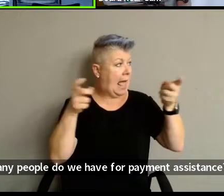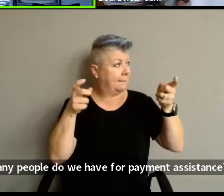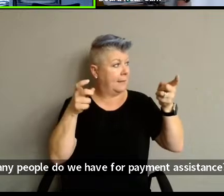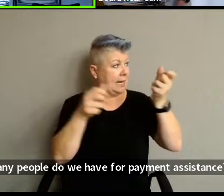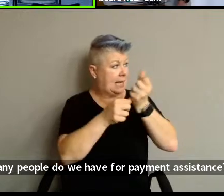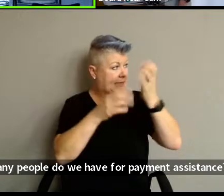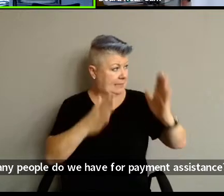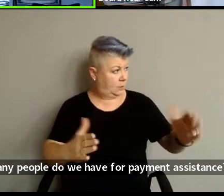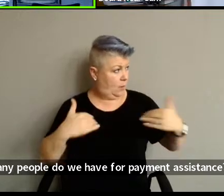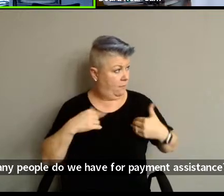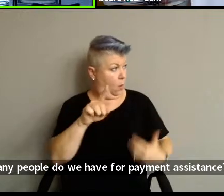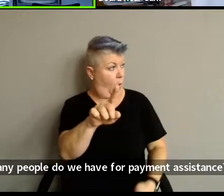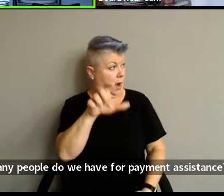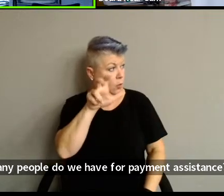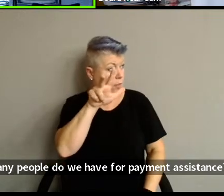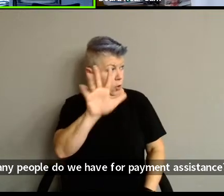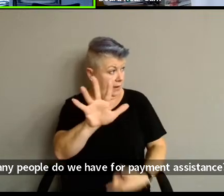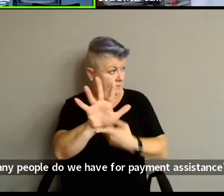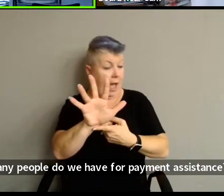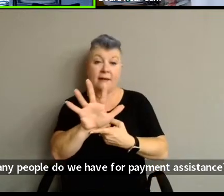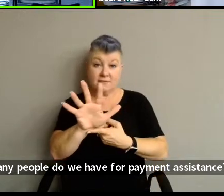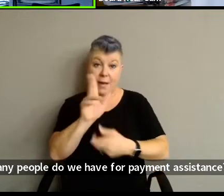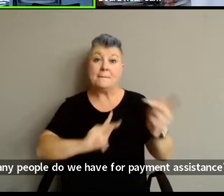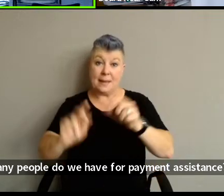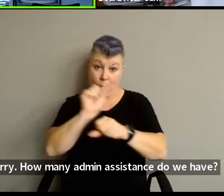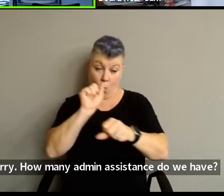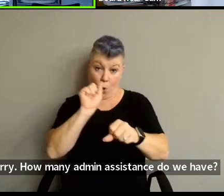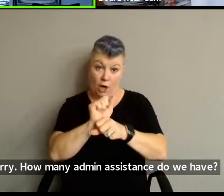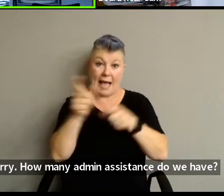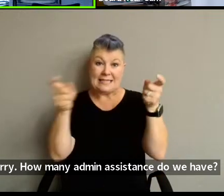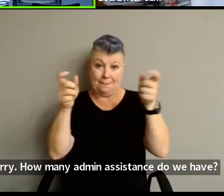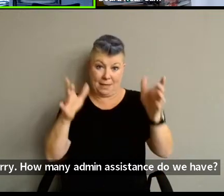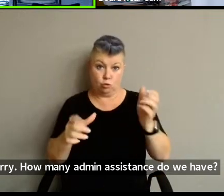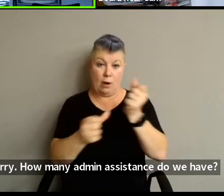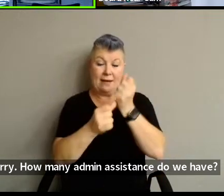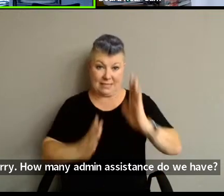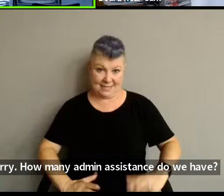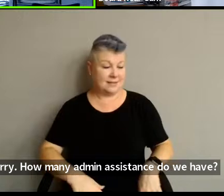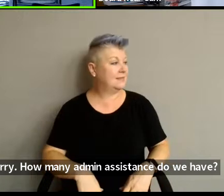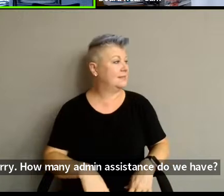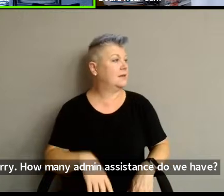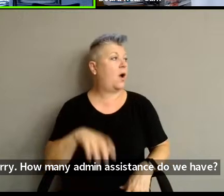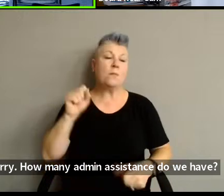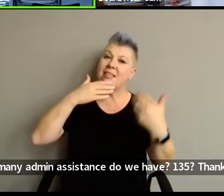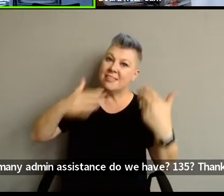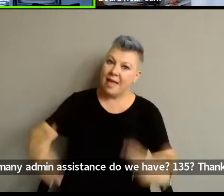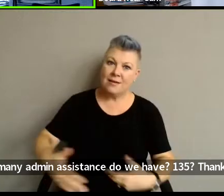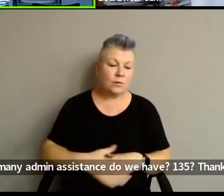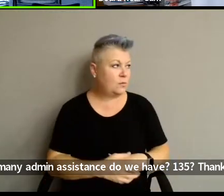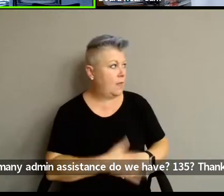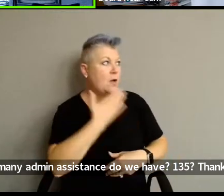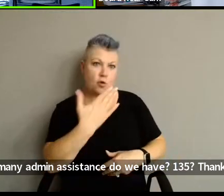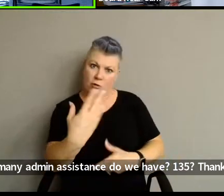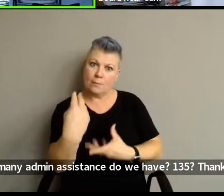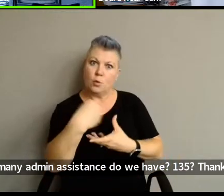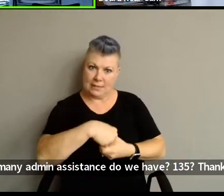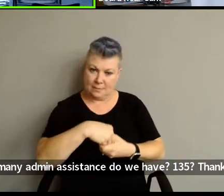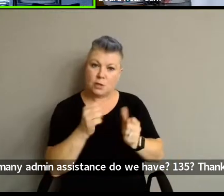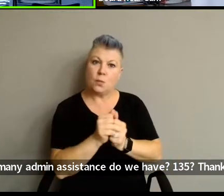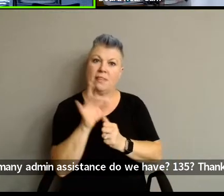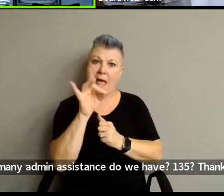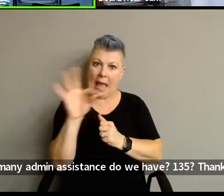Yes, 135. 135. Thank you. You're welcome. So good participation with 89 people at your kickoff. That,